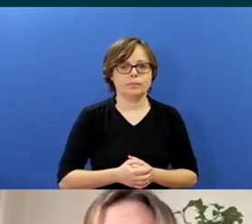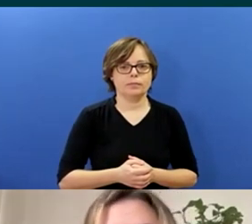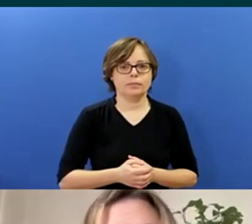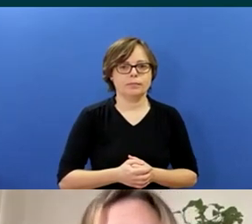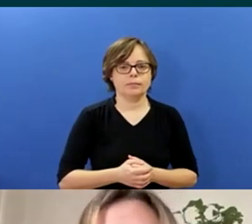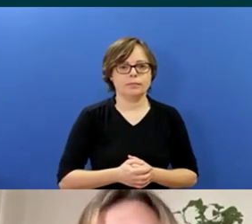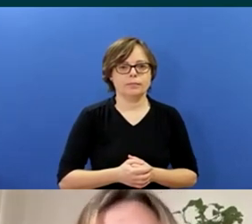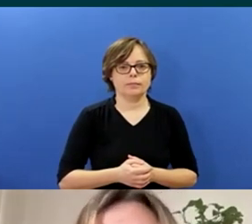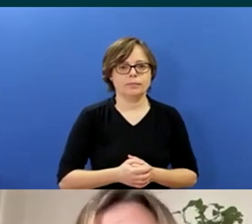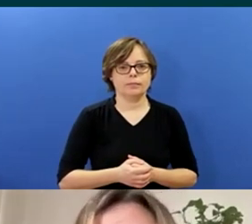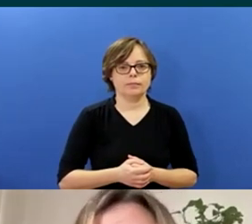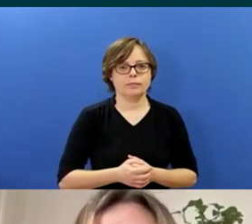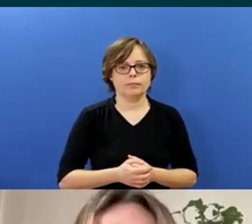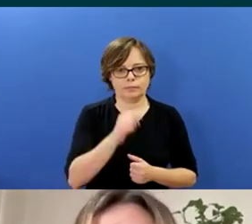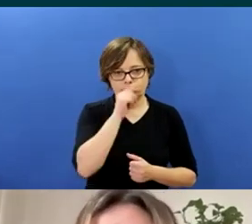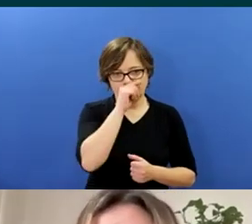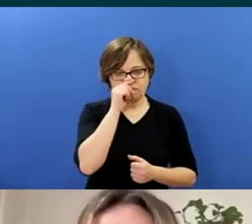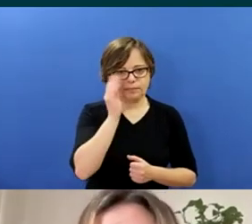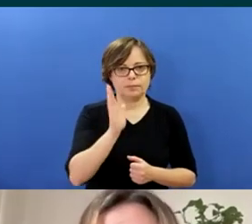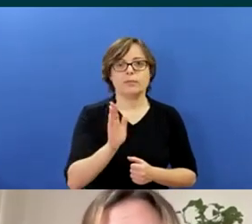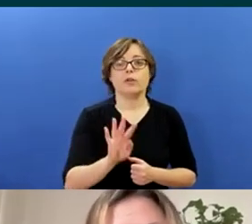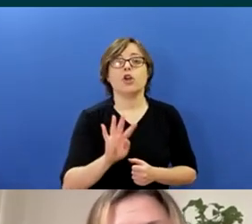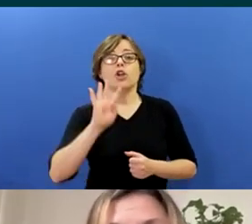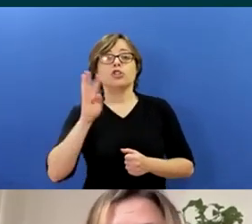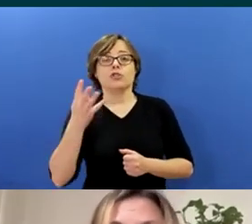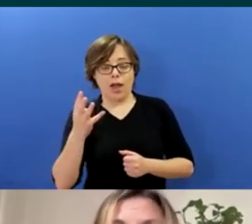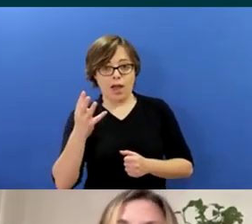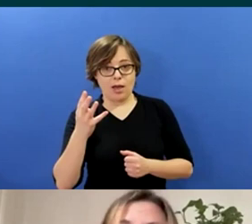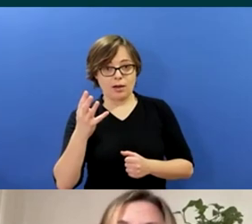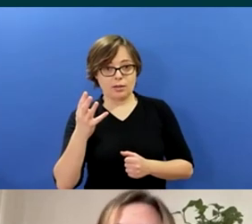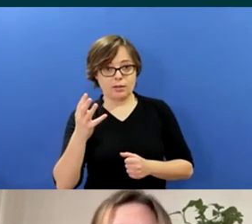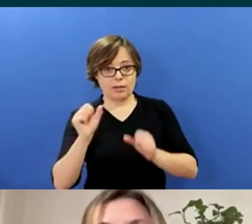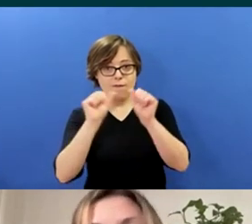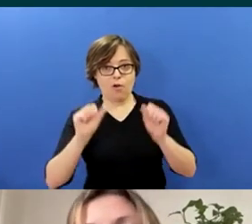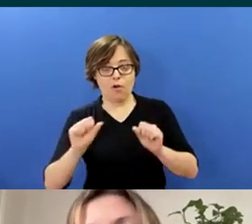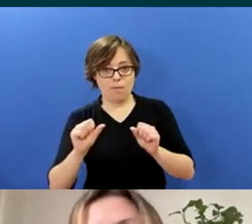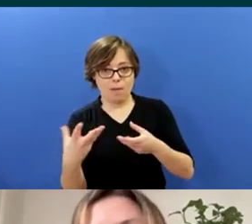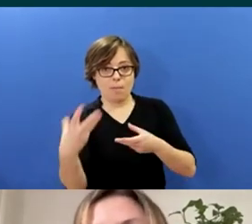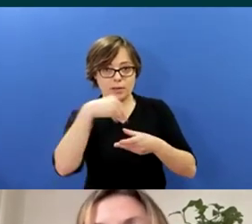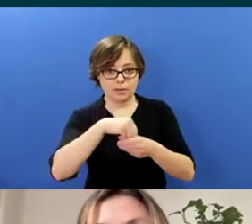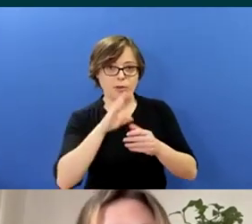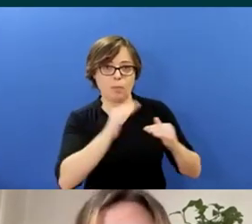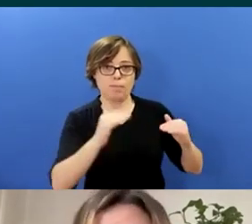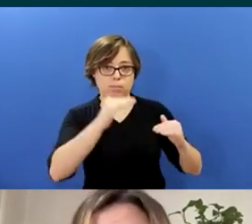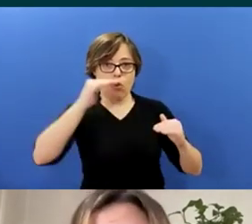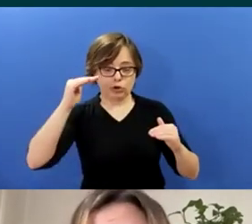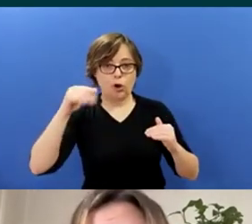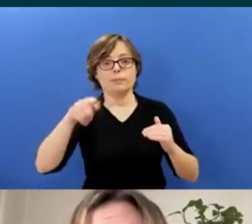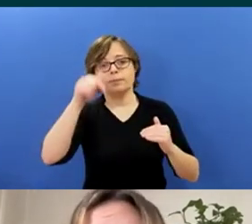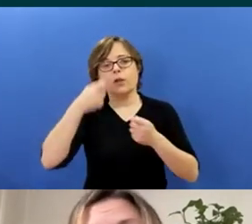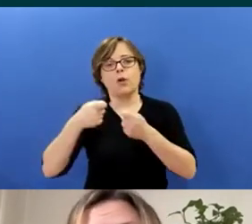And there's a fourth level of participation, which is collaboration. Here, the citizens are